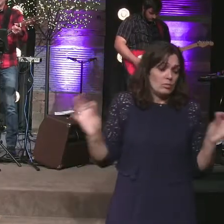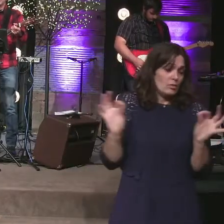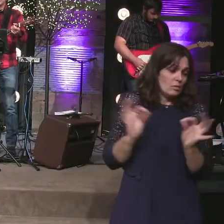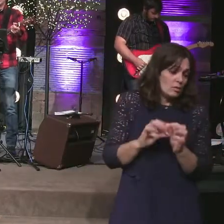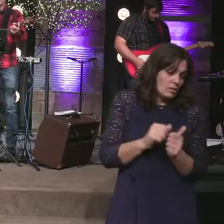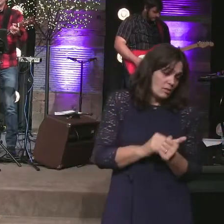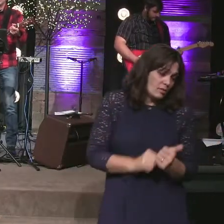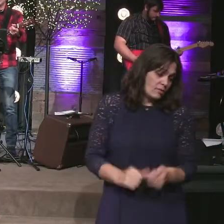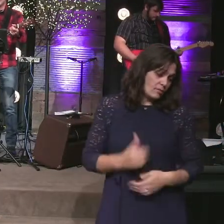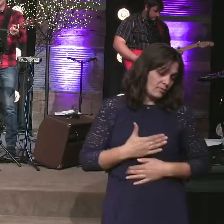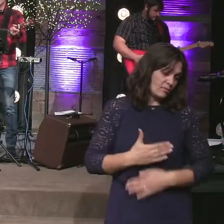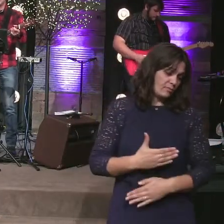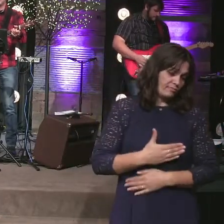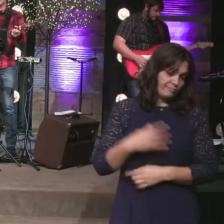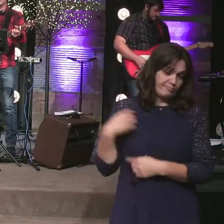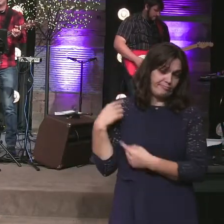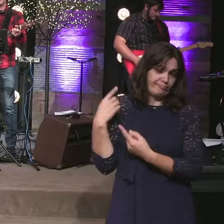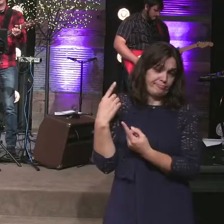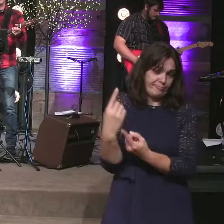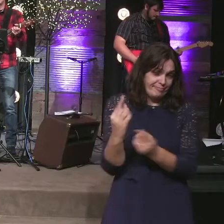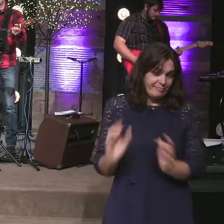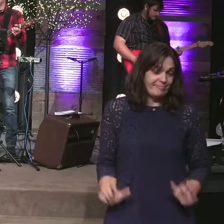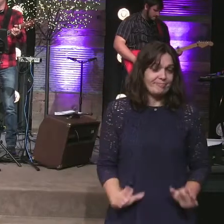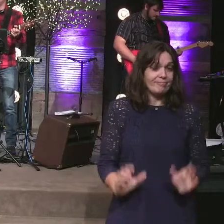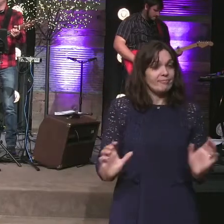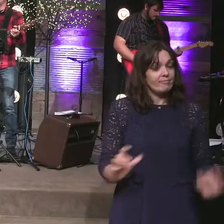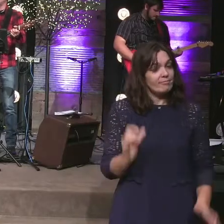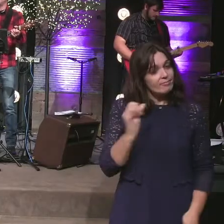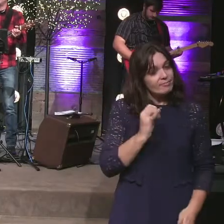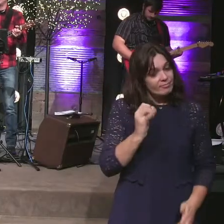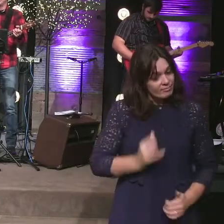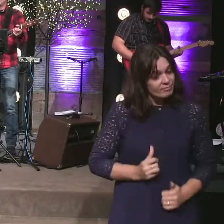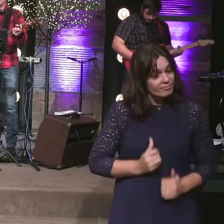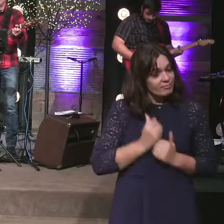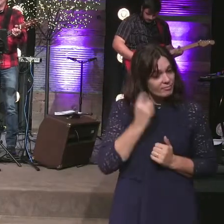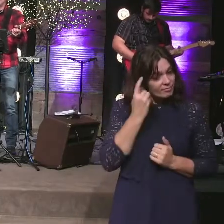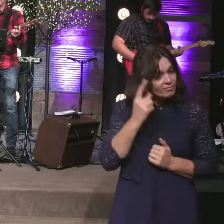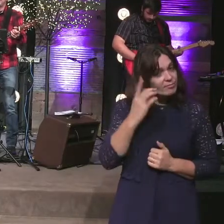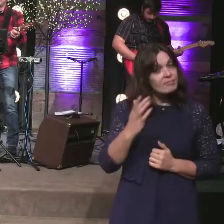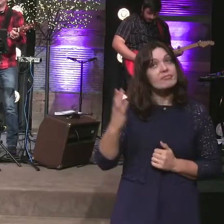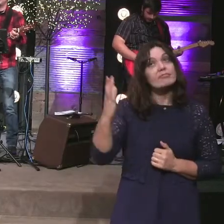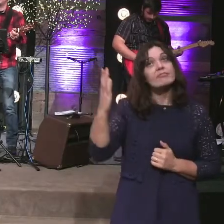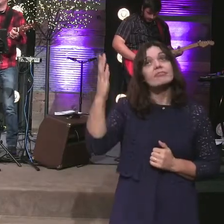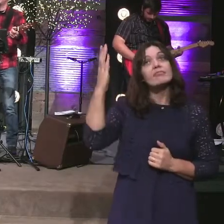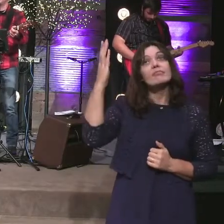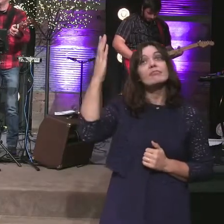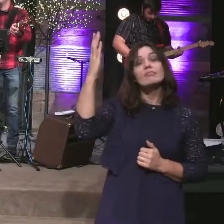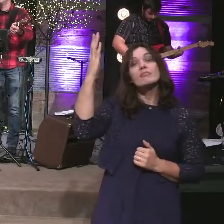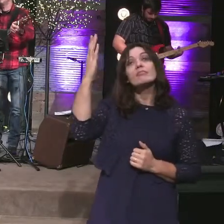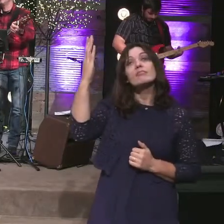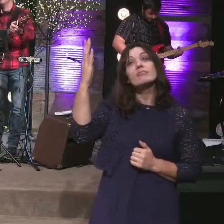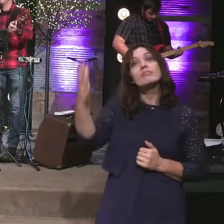Worthy of every breath we could ever breathe, we live for you.